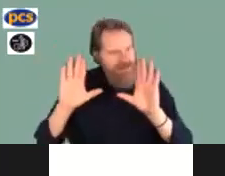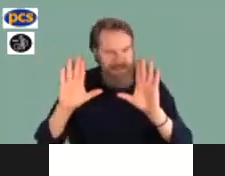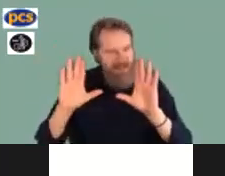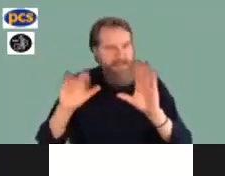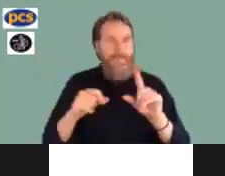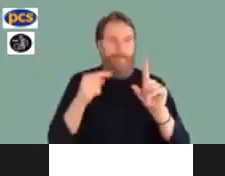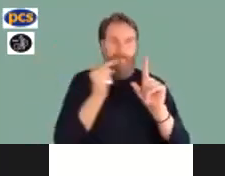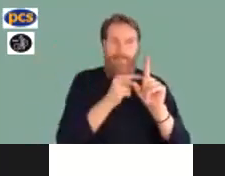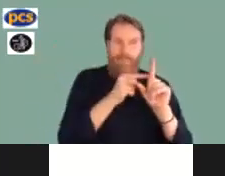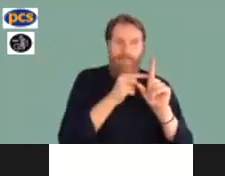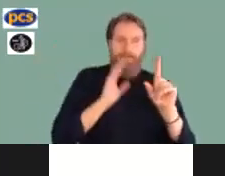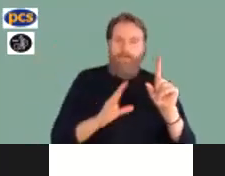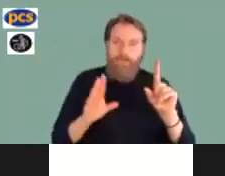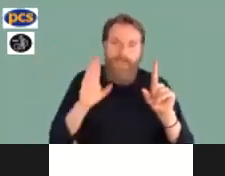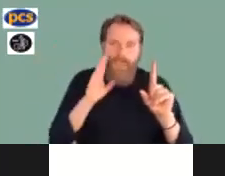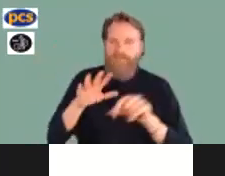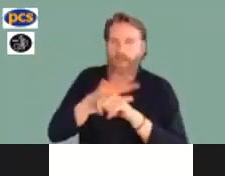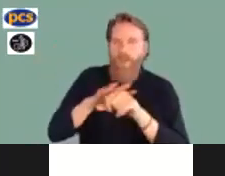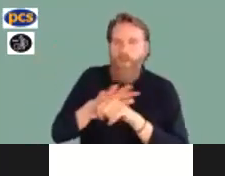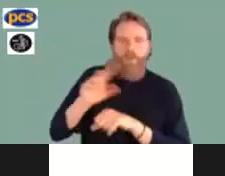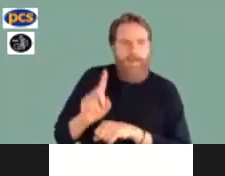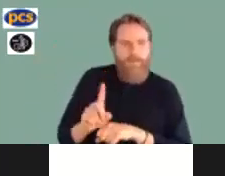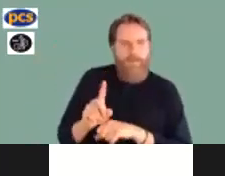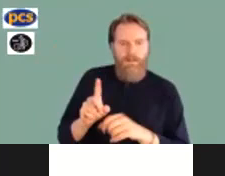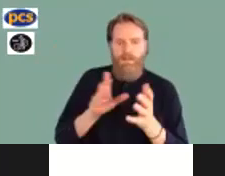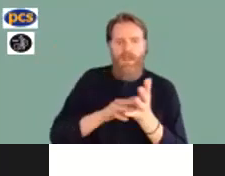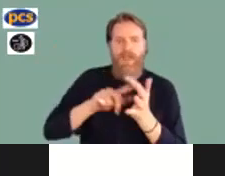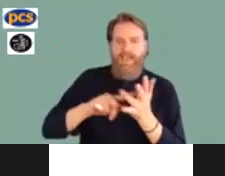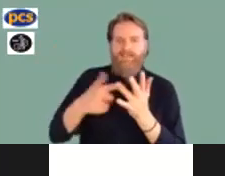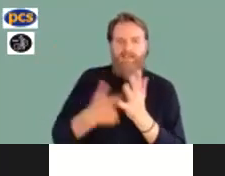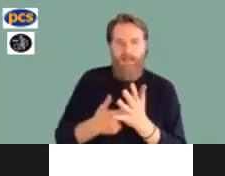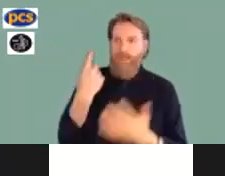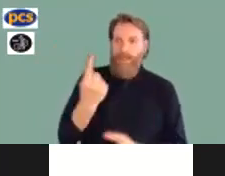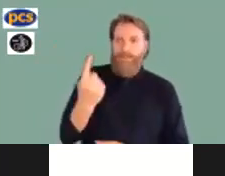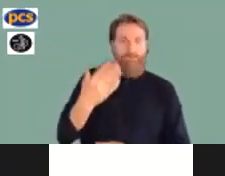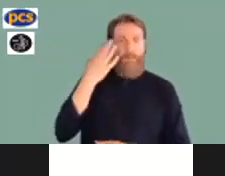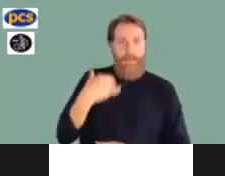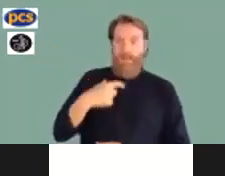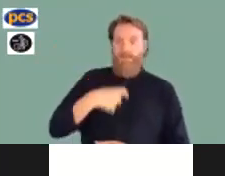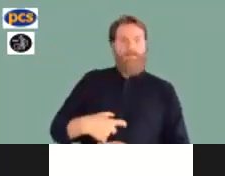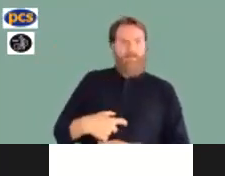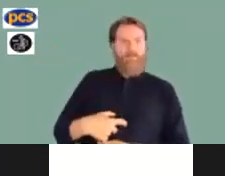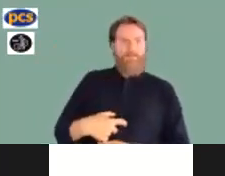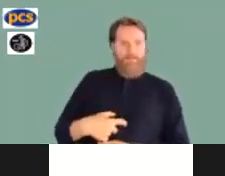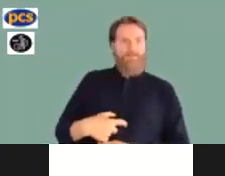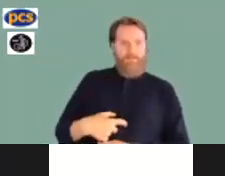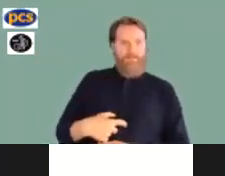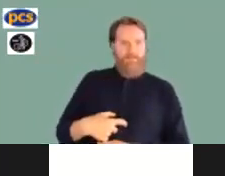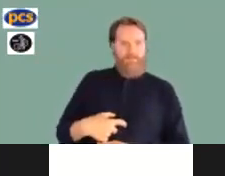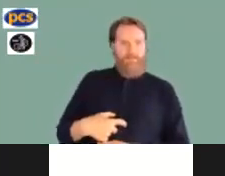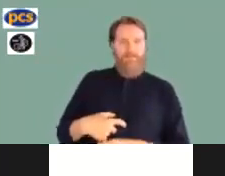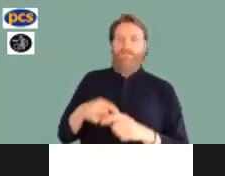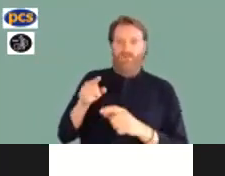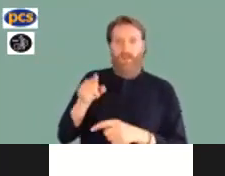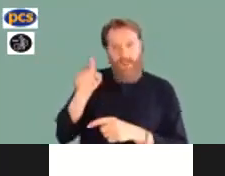hear from our local reps and they need to hear from Hector, who as a black person leads on equality in HMRC. So I think what you can see, that's a multifaceted